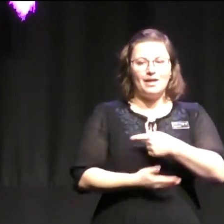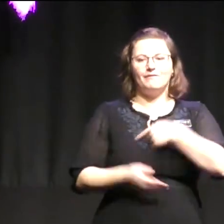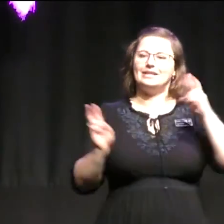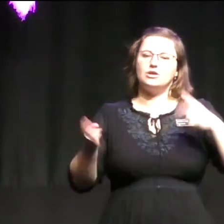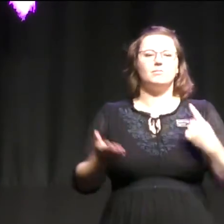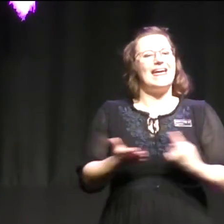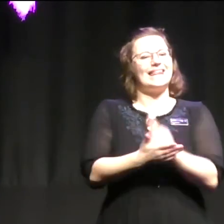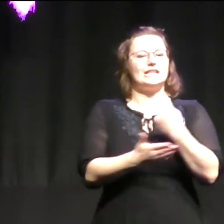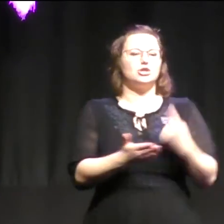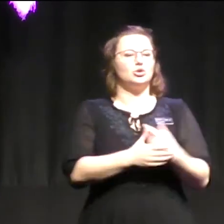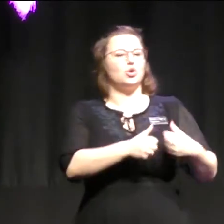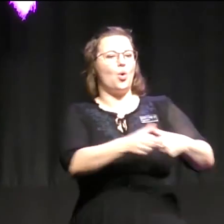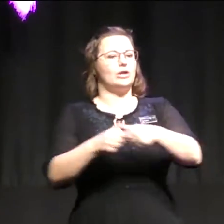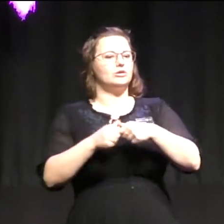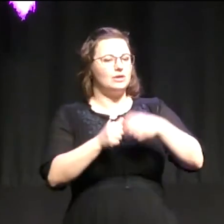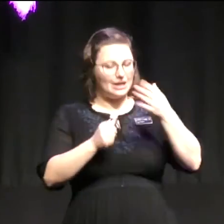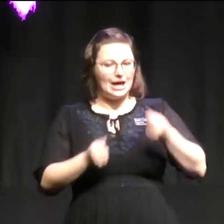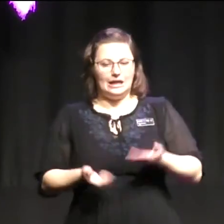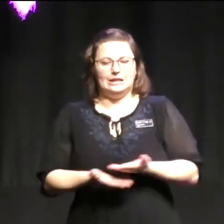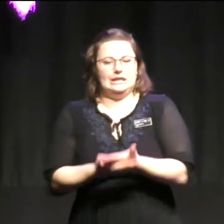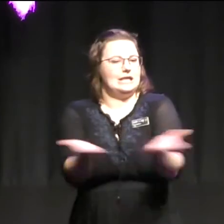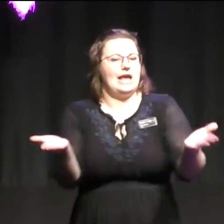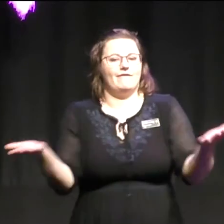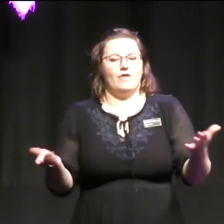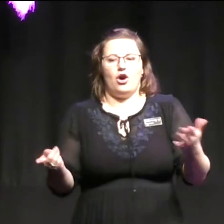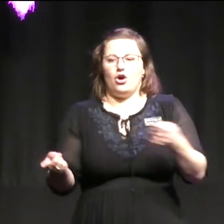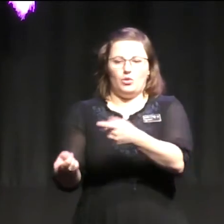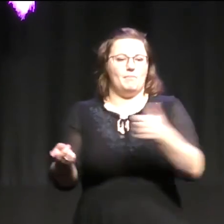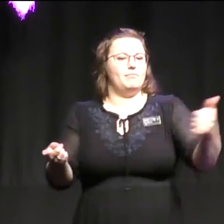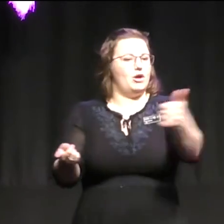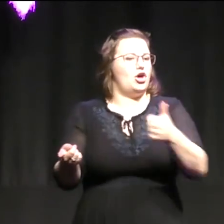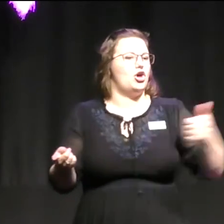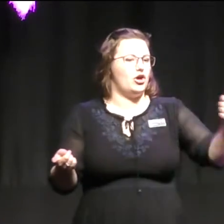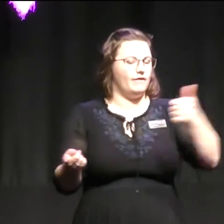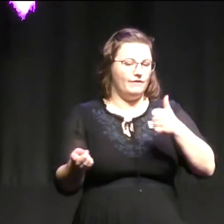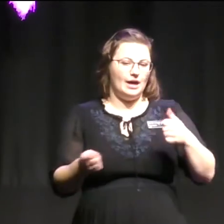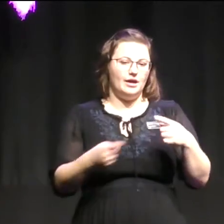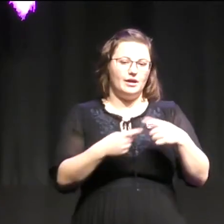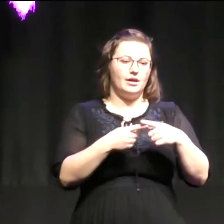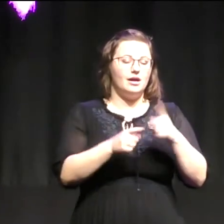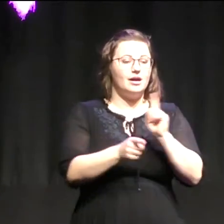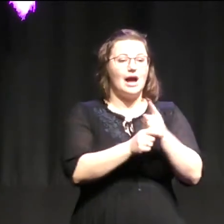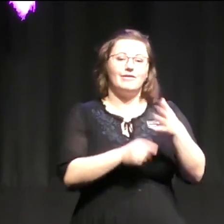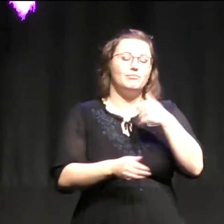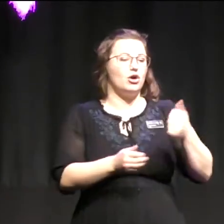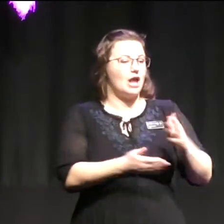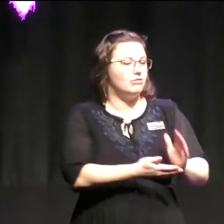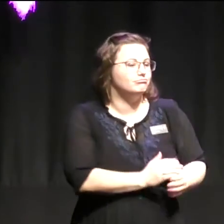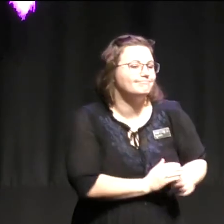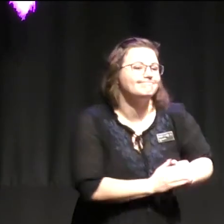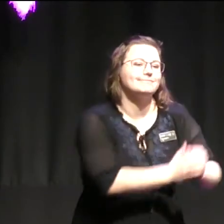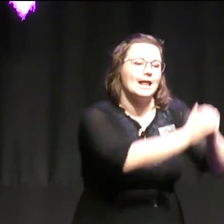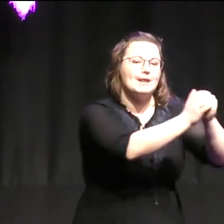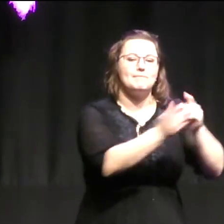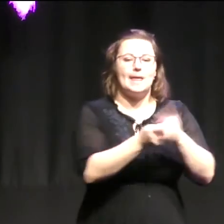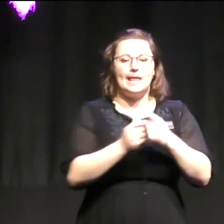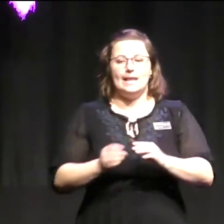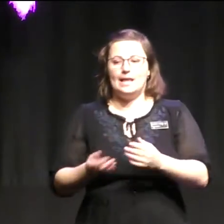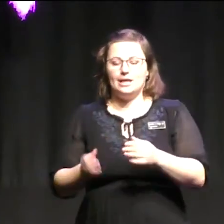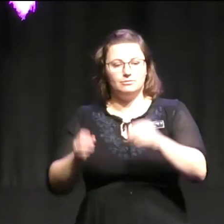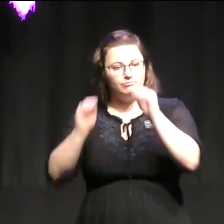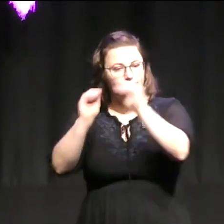resource organization, provide whatever inputs that are needed in terms of hand-holding, in terms of capacity